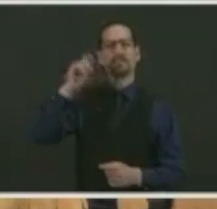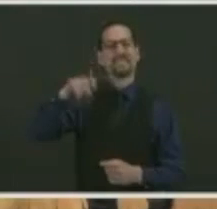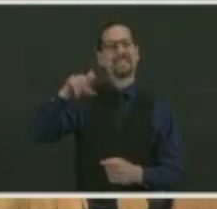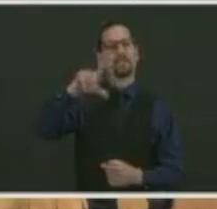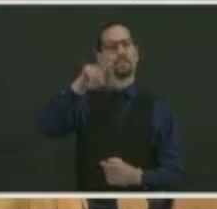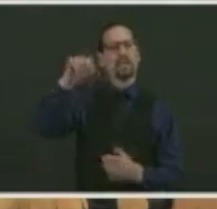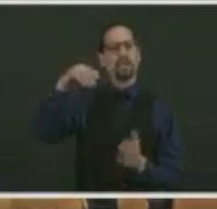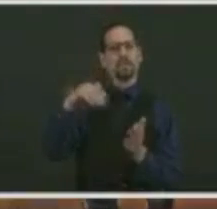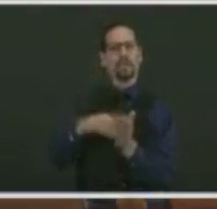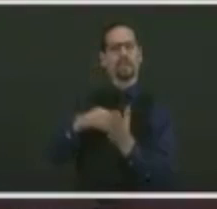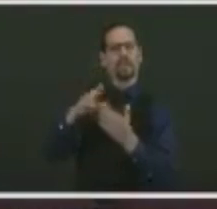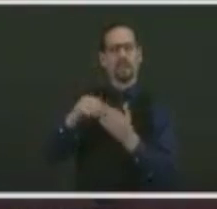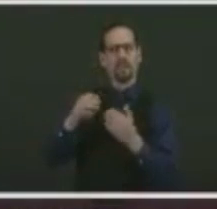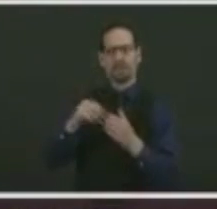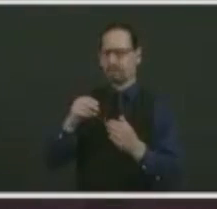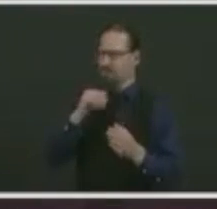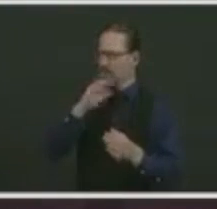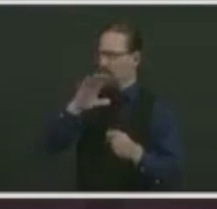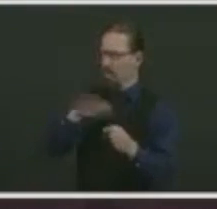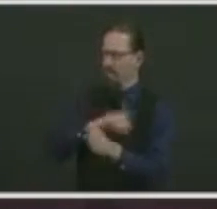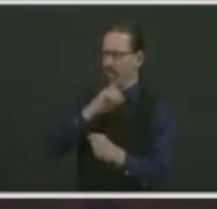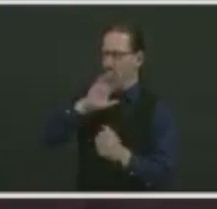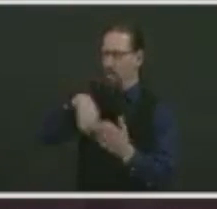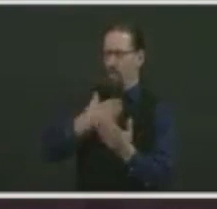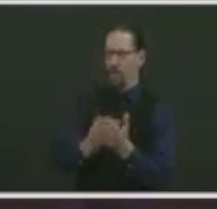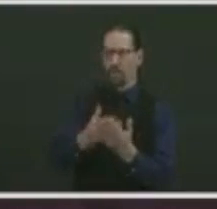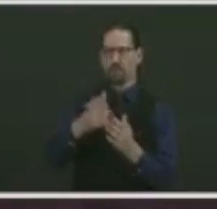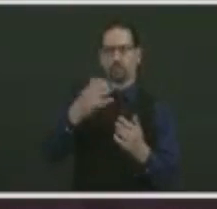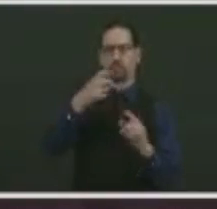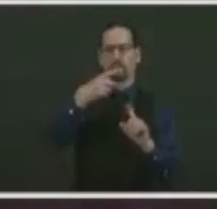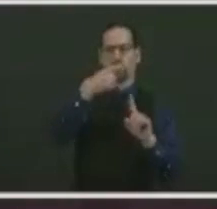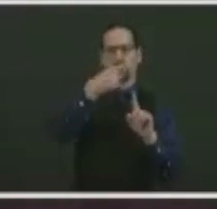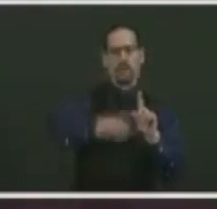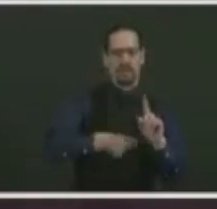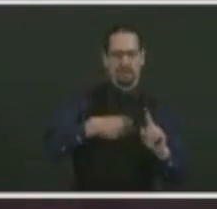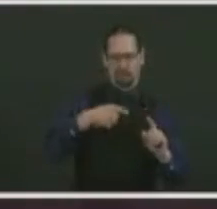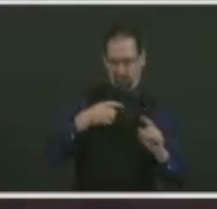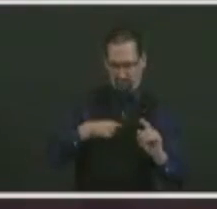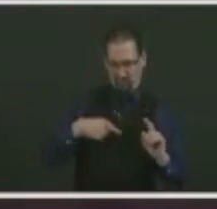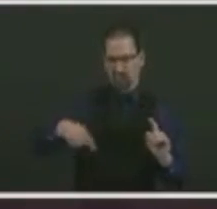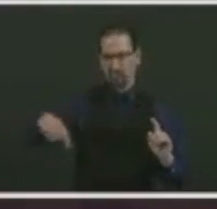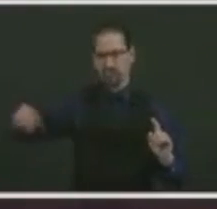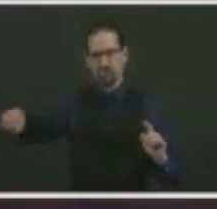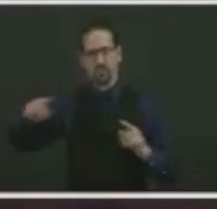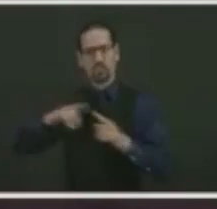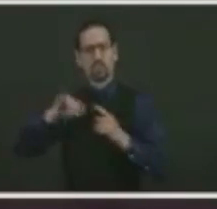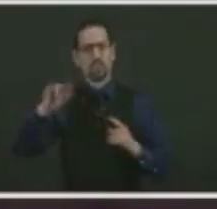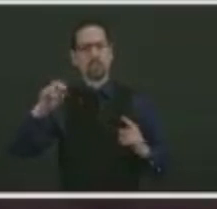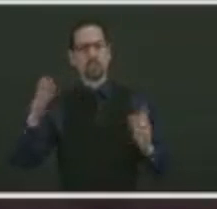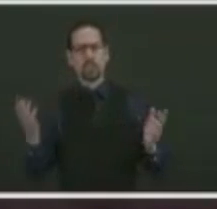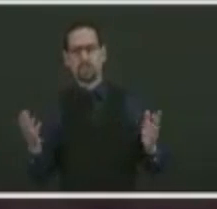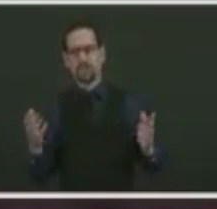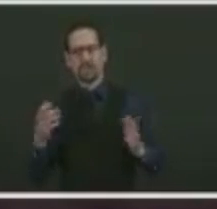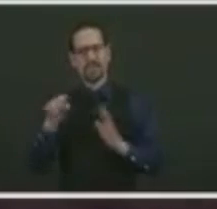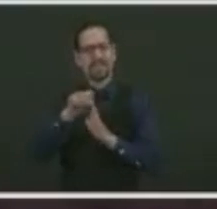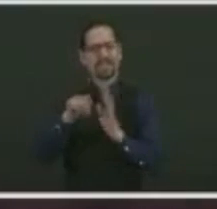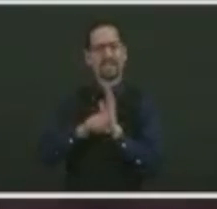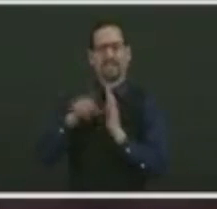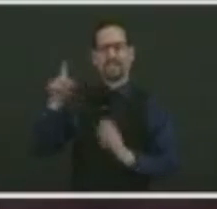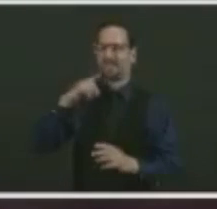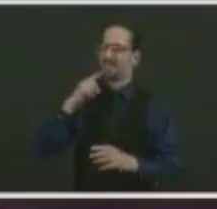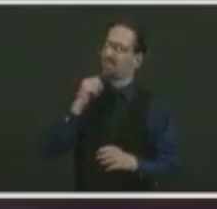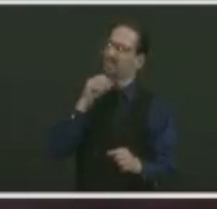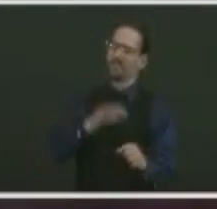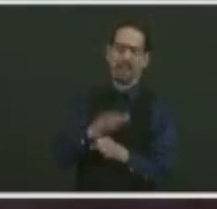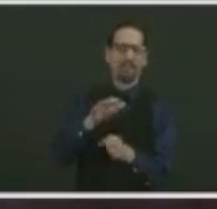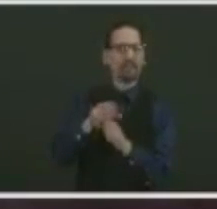June. Montana, which has a similar population, put $50 million in CARES Act dollars. And the Princeton